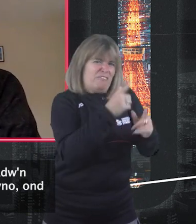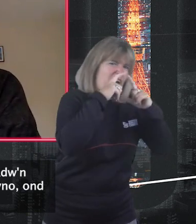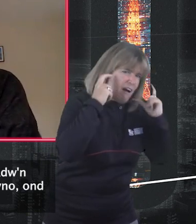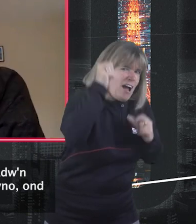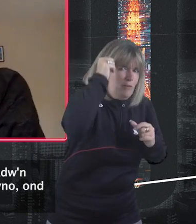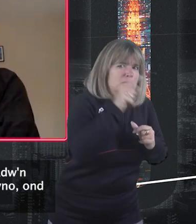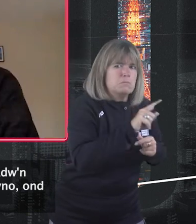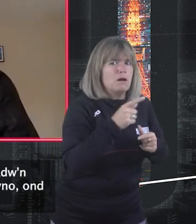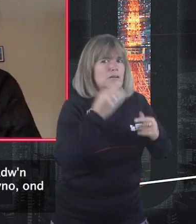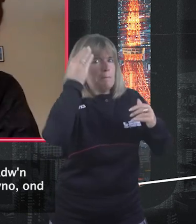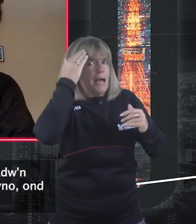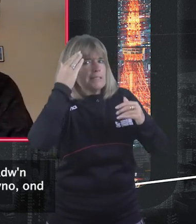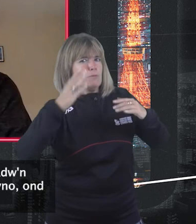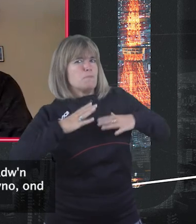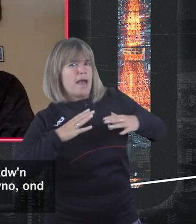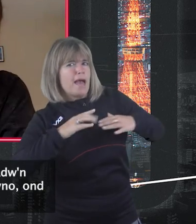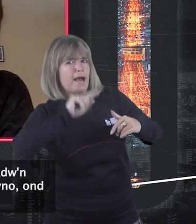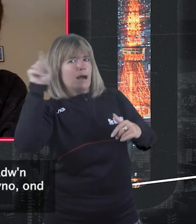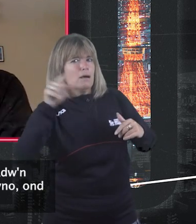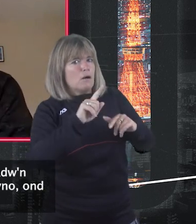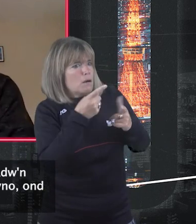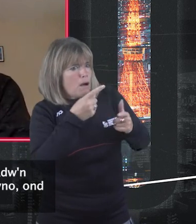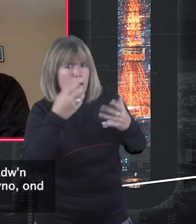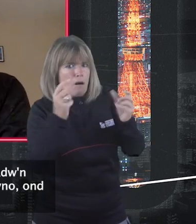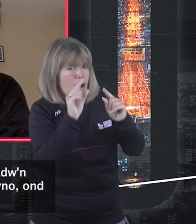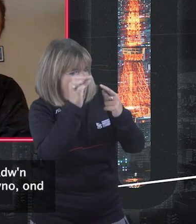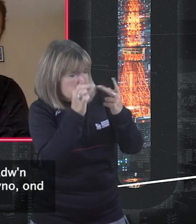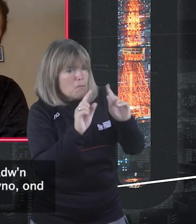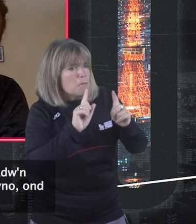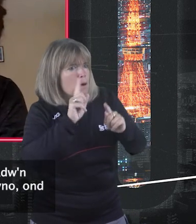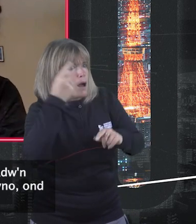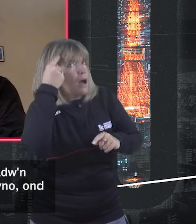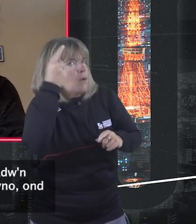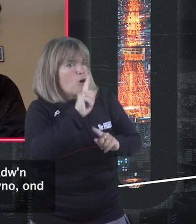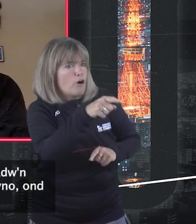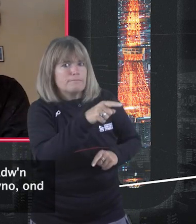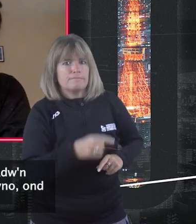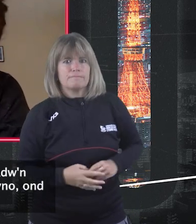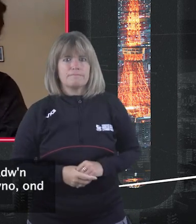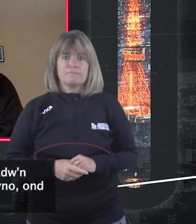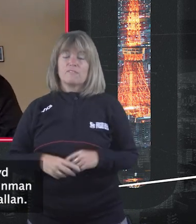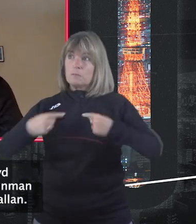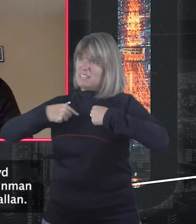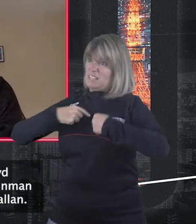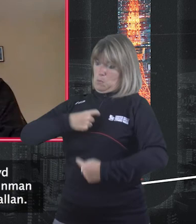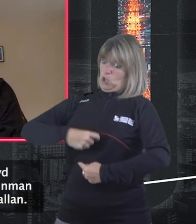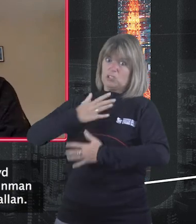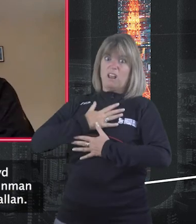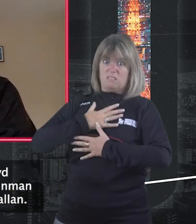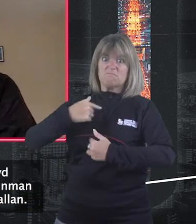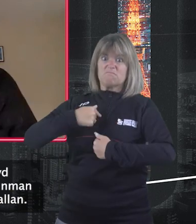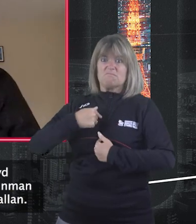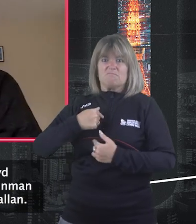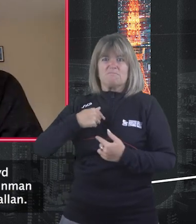after yourself, getting yourself mentally prepared to head out there, but what does it entail? So for